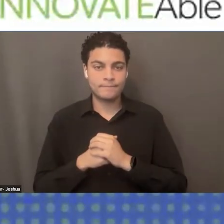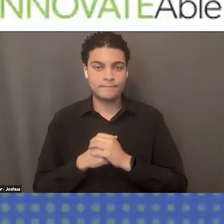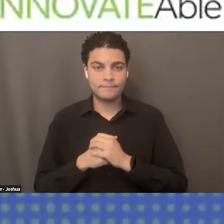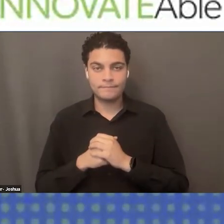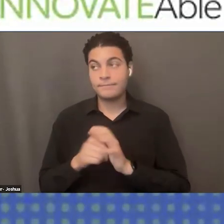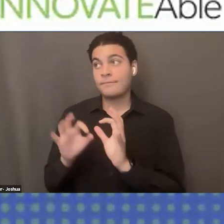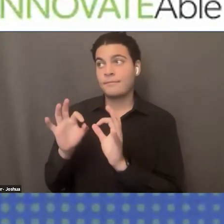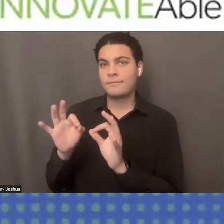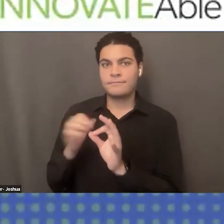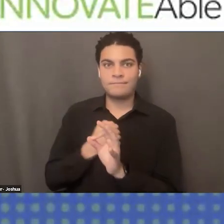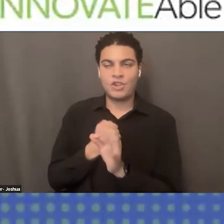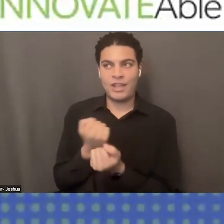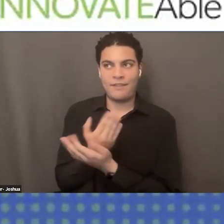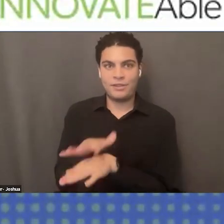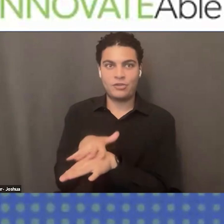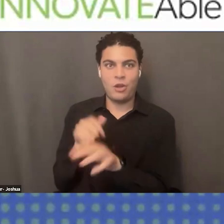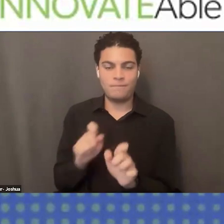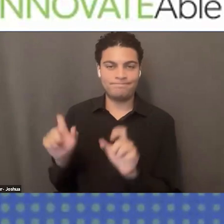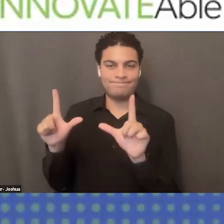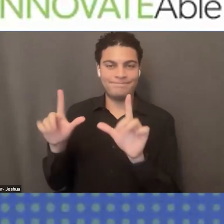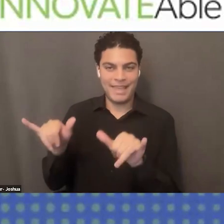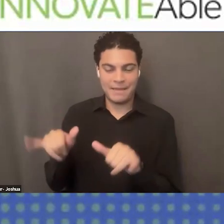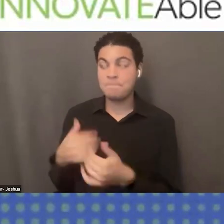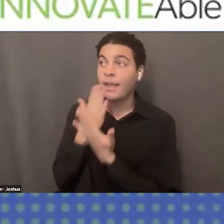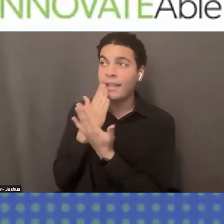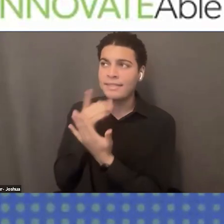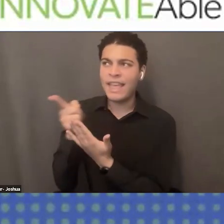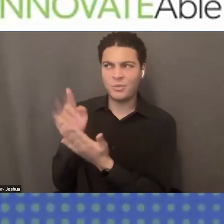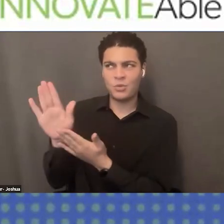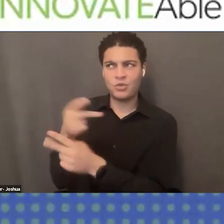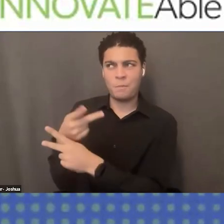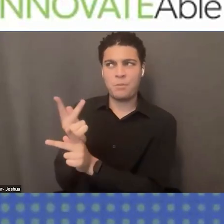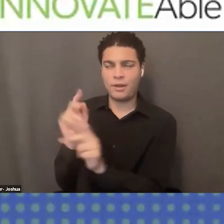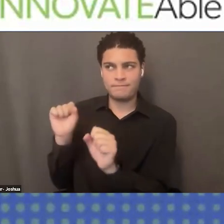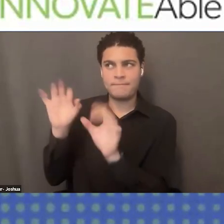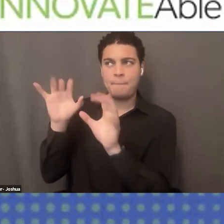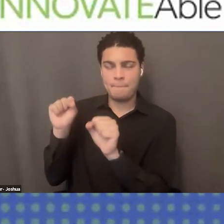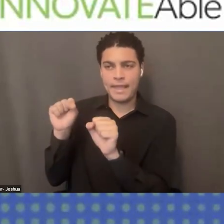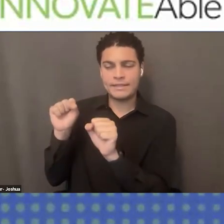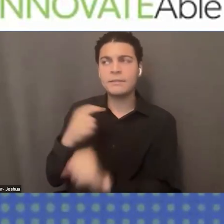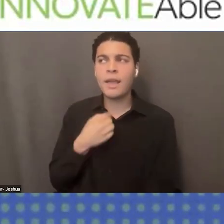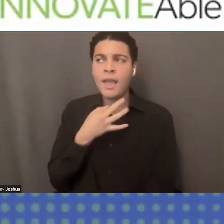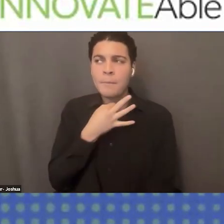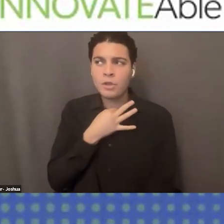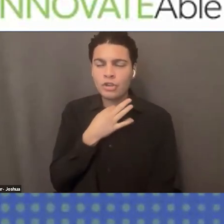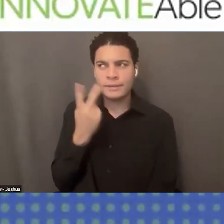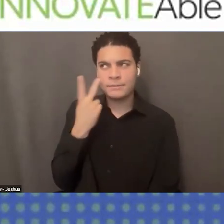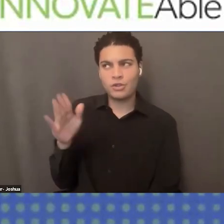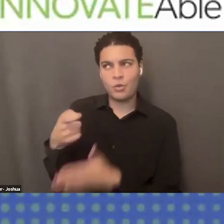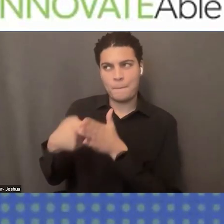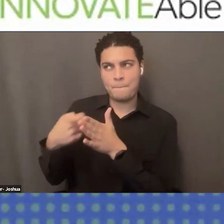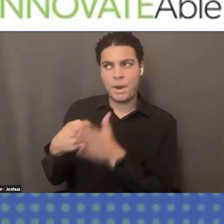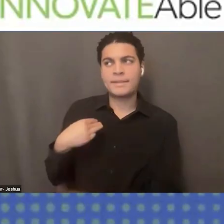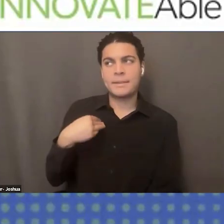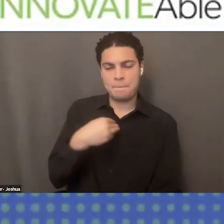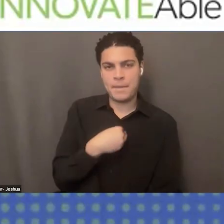Everything's so slow. Thank you. This is absolutely wonderful. I wanted to know a little bit more about, I saw your pricing, the membership,